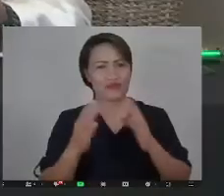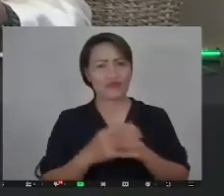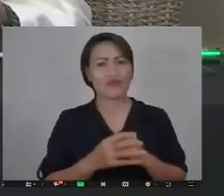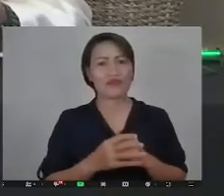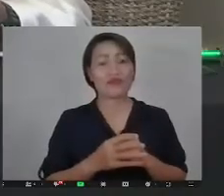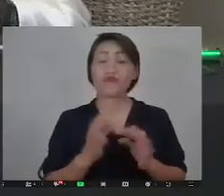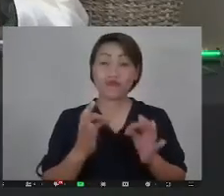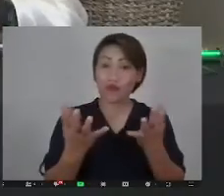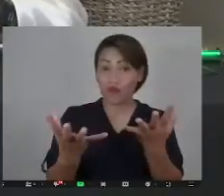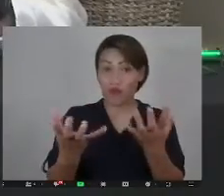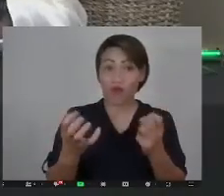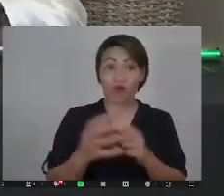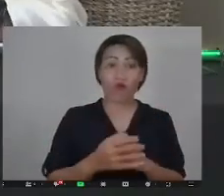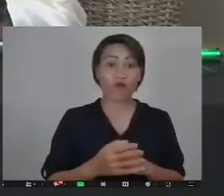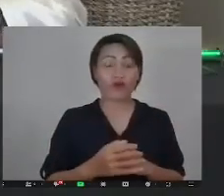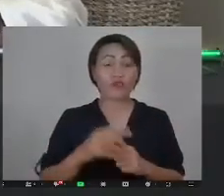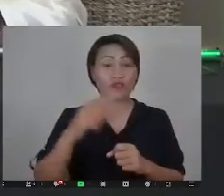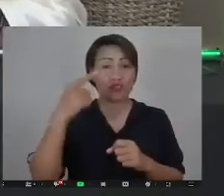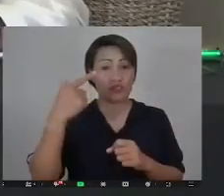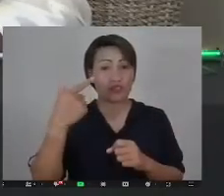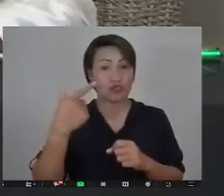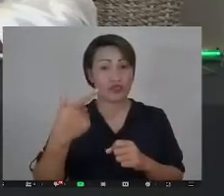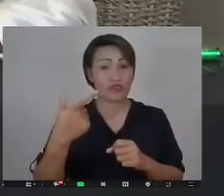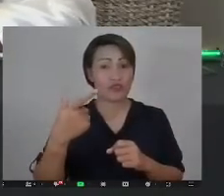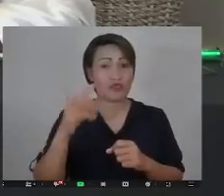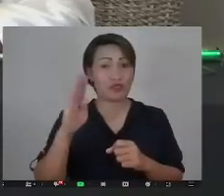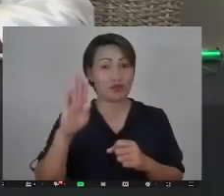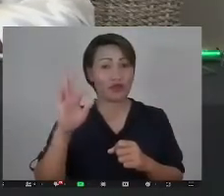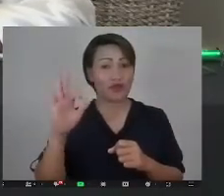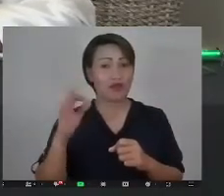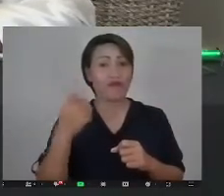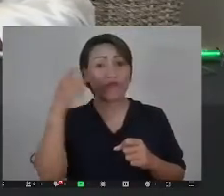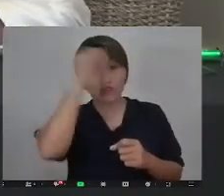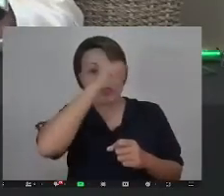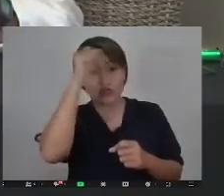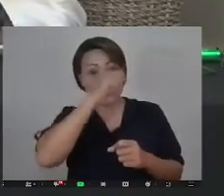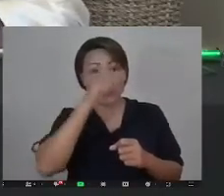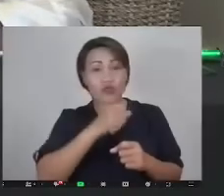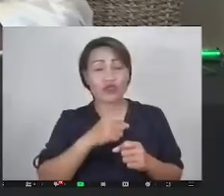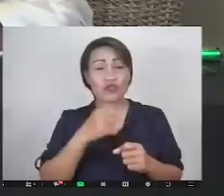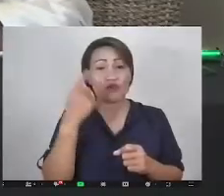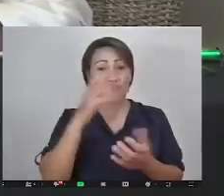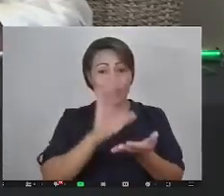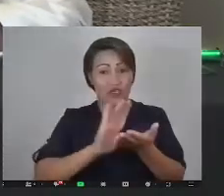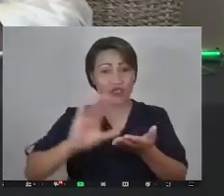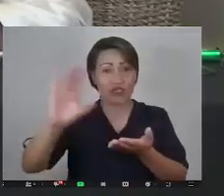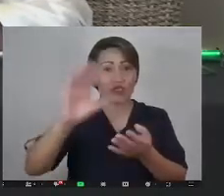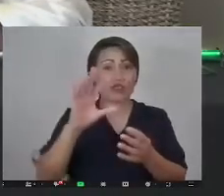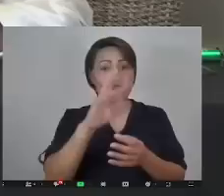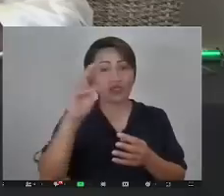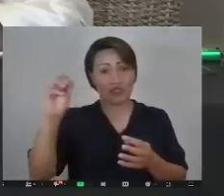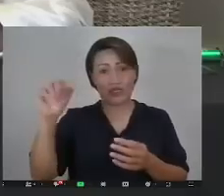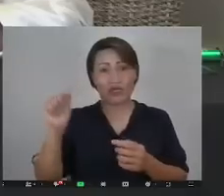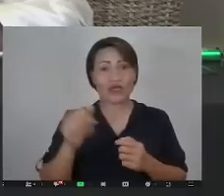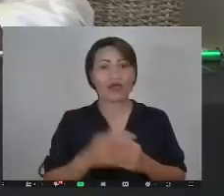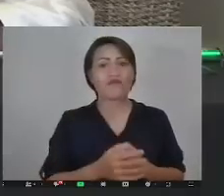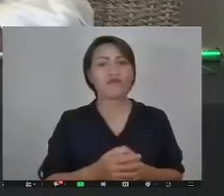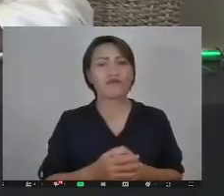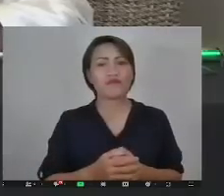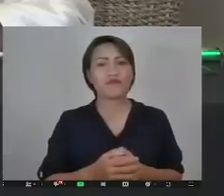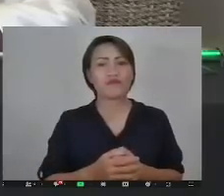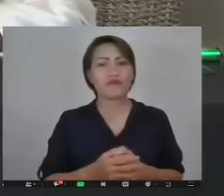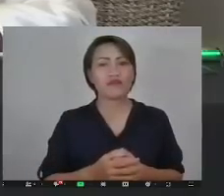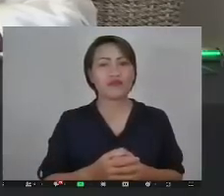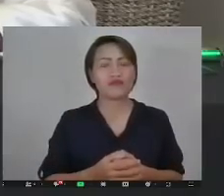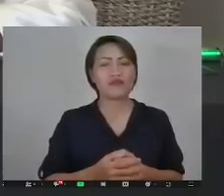our GBF's Teach STEM Scholars for College and Masters, just visit the Gokongwei Brothers Foundation Facebook page